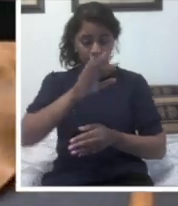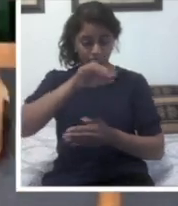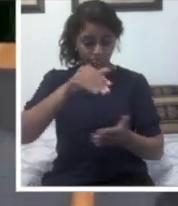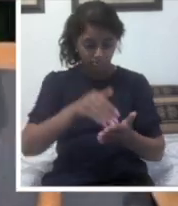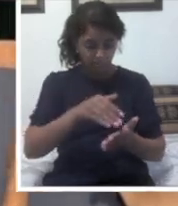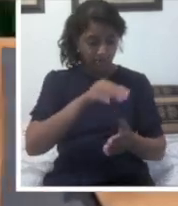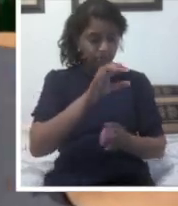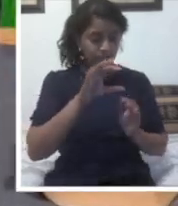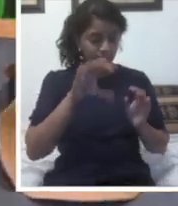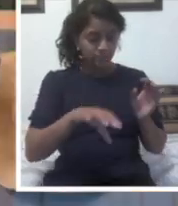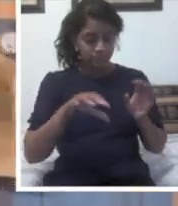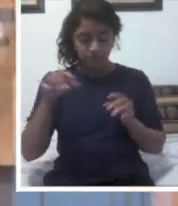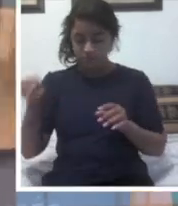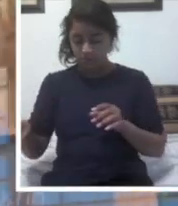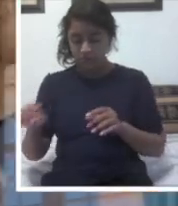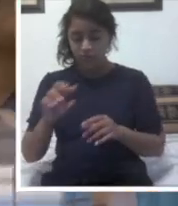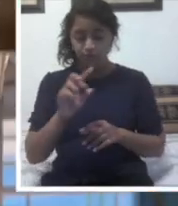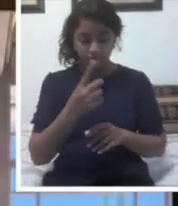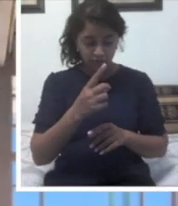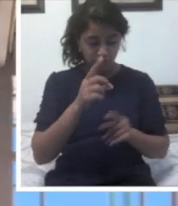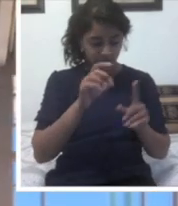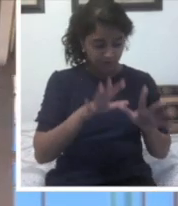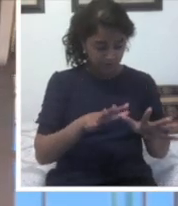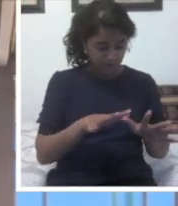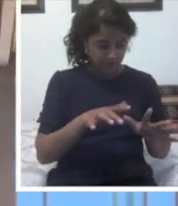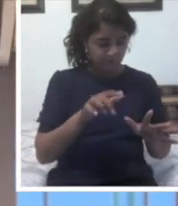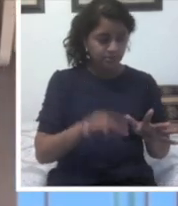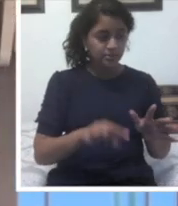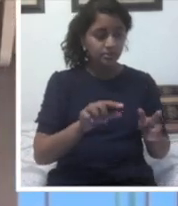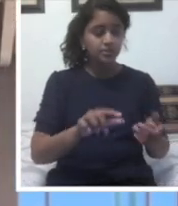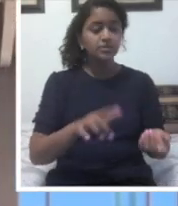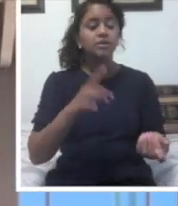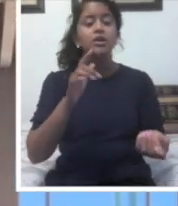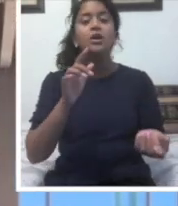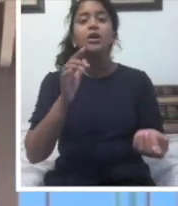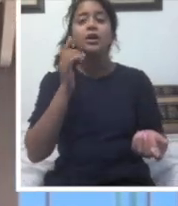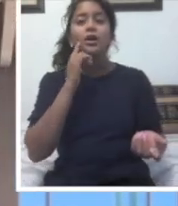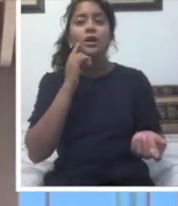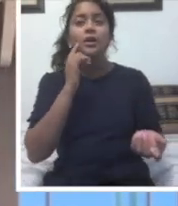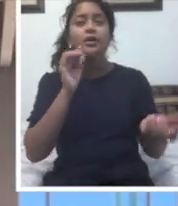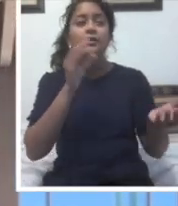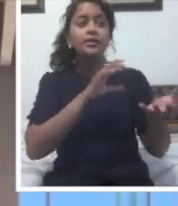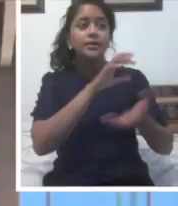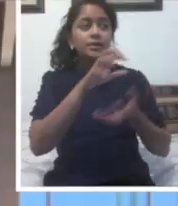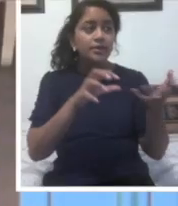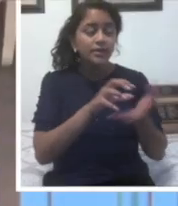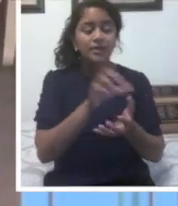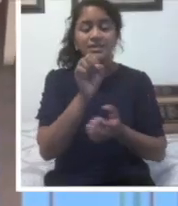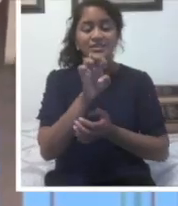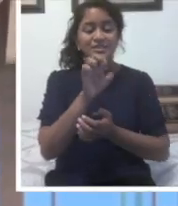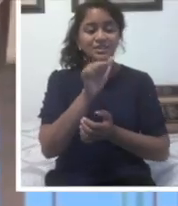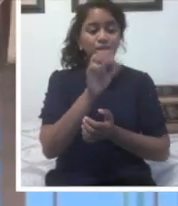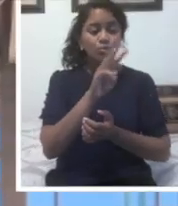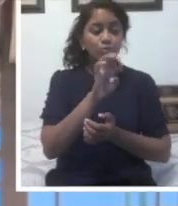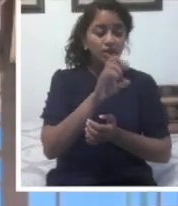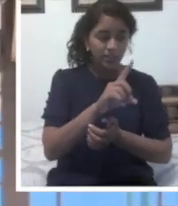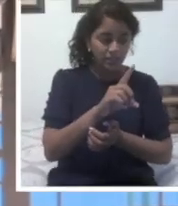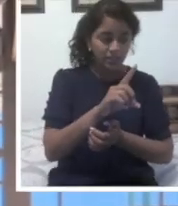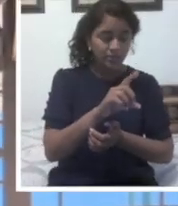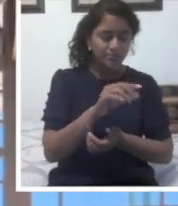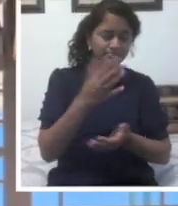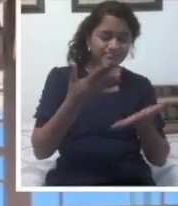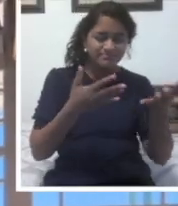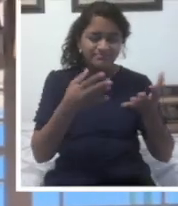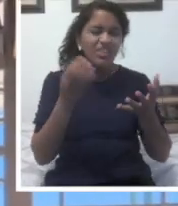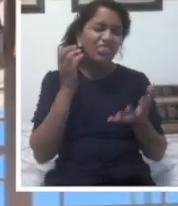performed the worst due to its rigid properties and it containing calcium, which combined with the seaweed, it causes to be thicker, causing